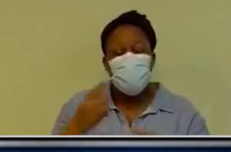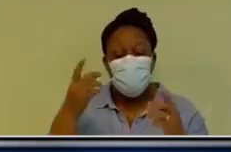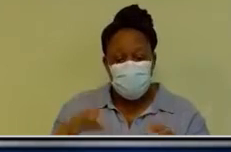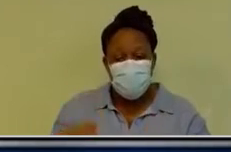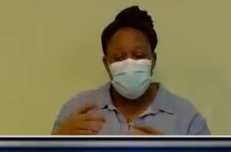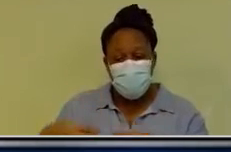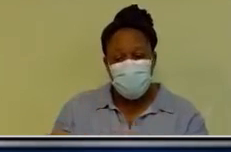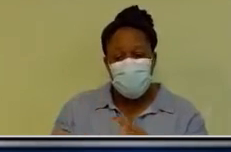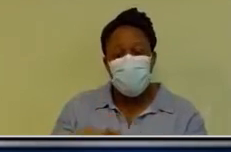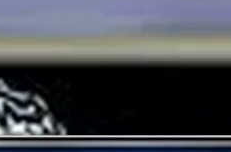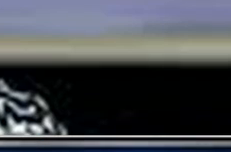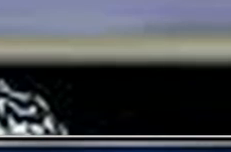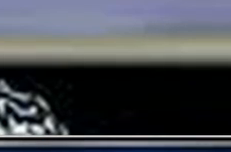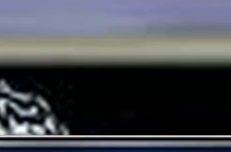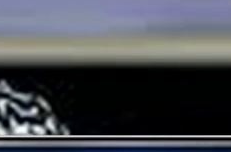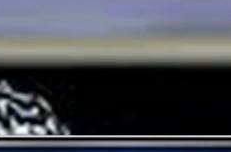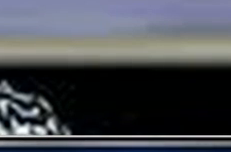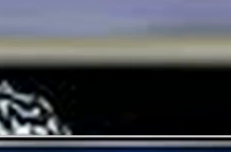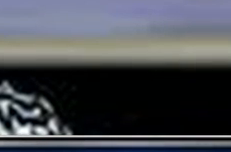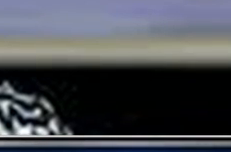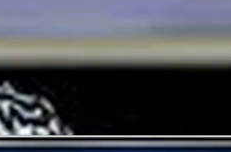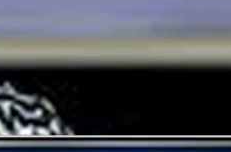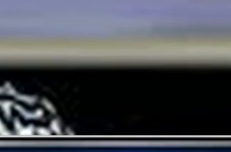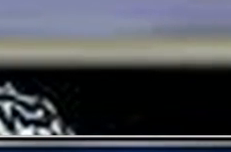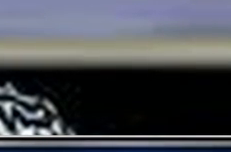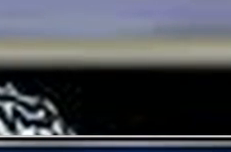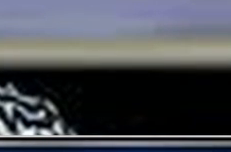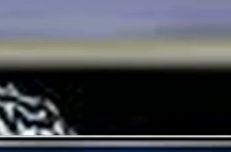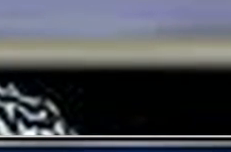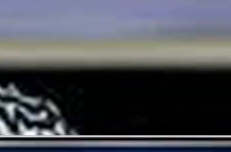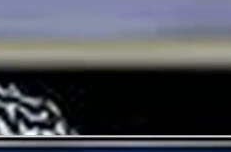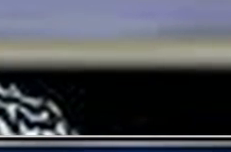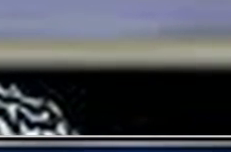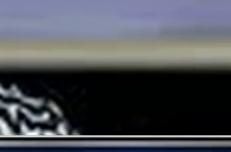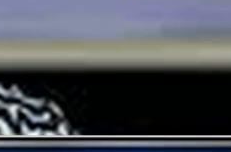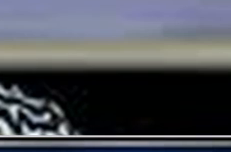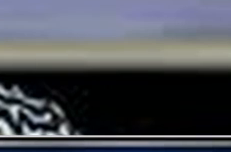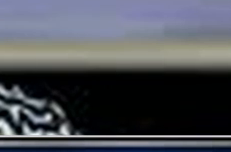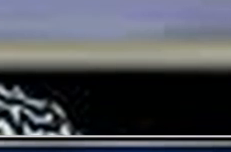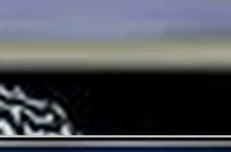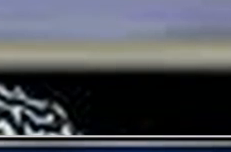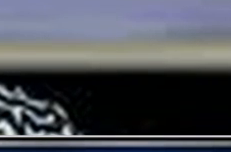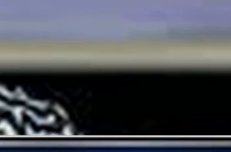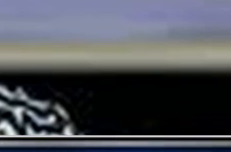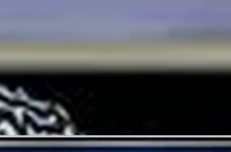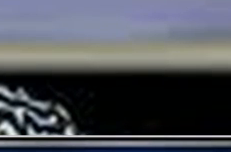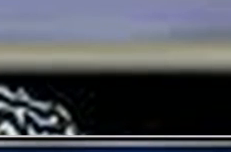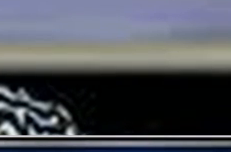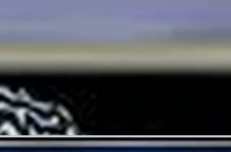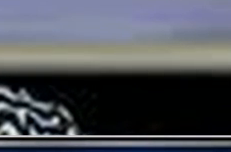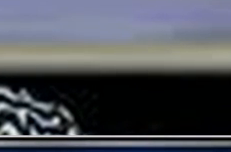on your skin. Dr. Laws also reiterated the relevance of addressing one's mental health